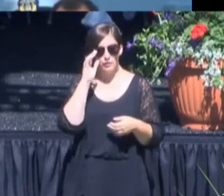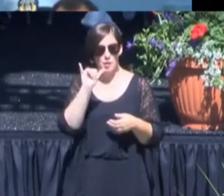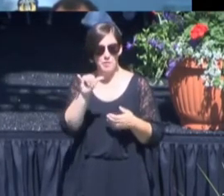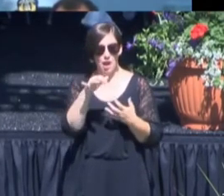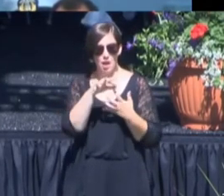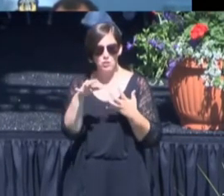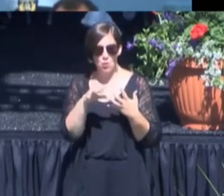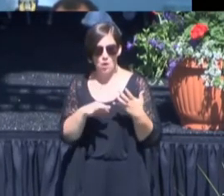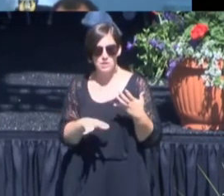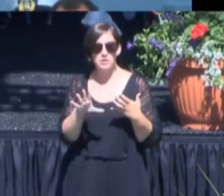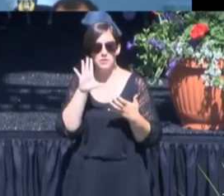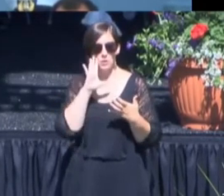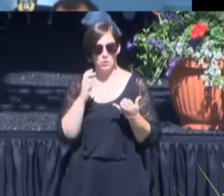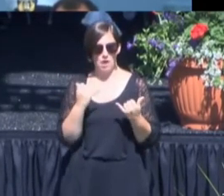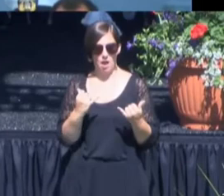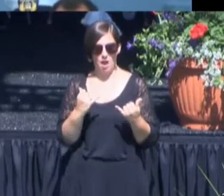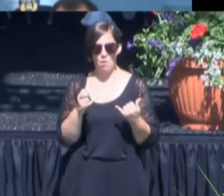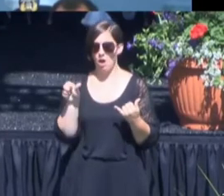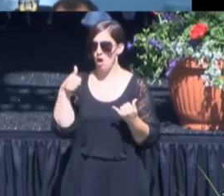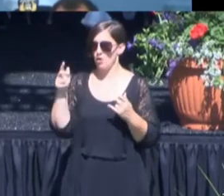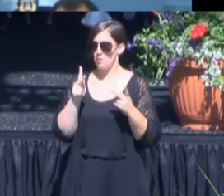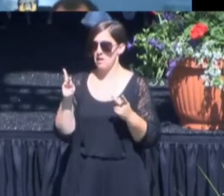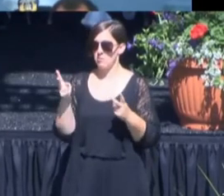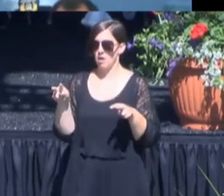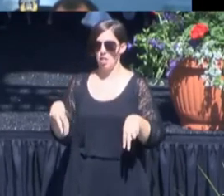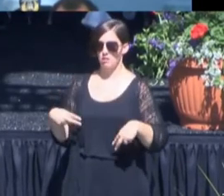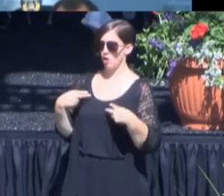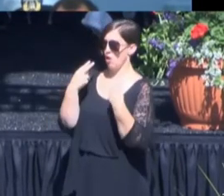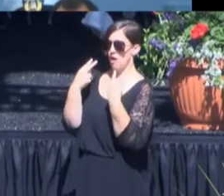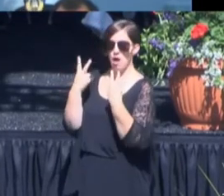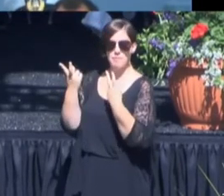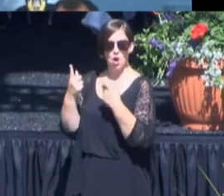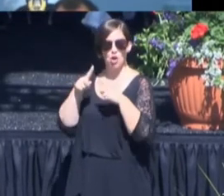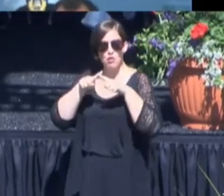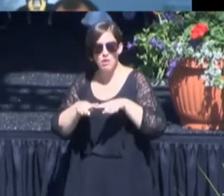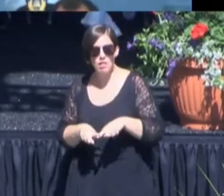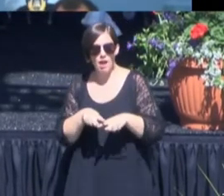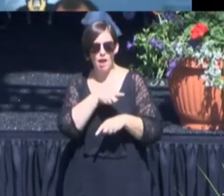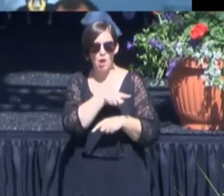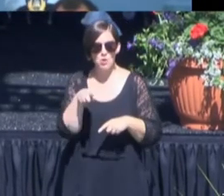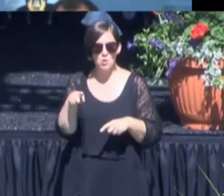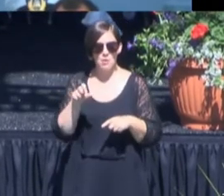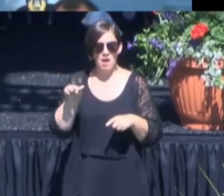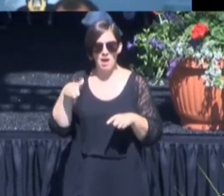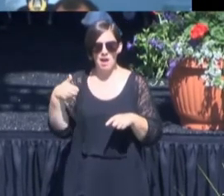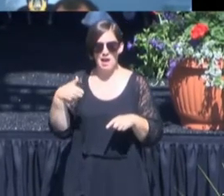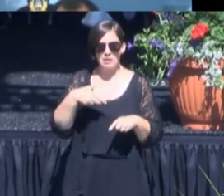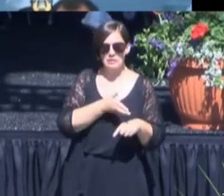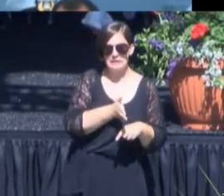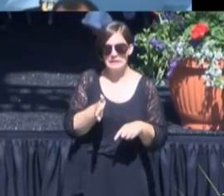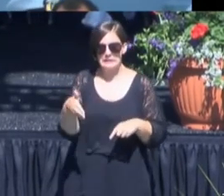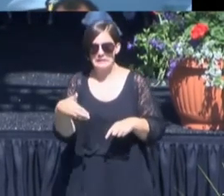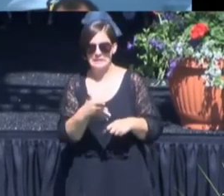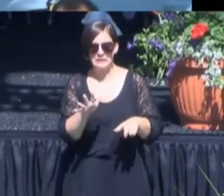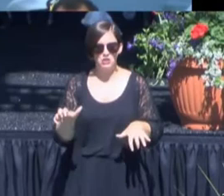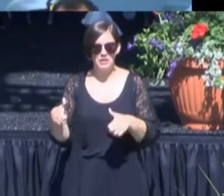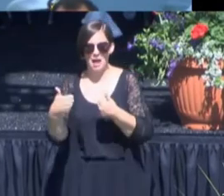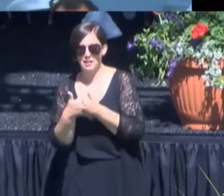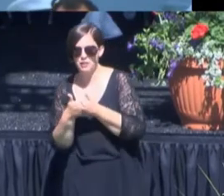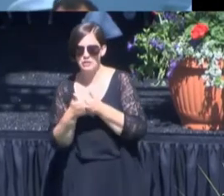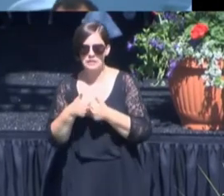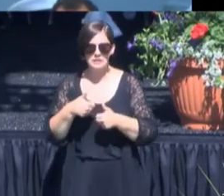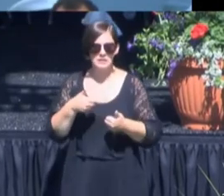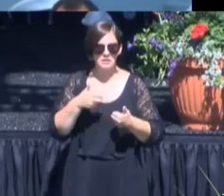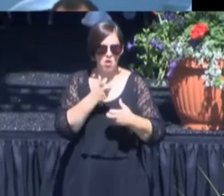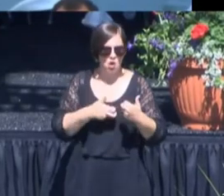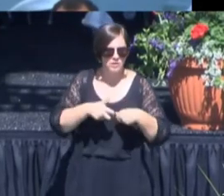now going to be in a position where others are counting on you. And in those rocks and shoals, as you go through them and navigate through them,